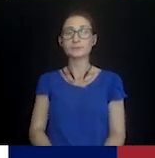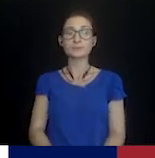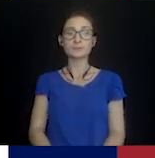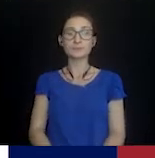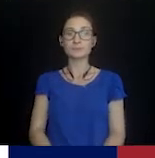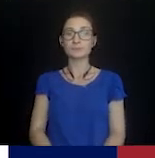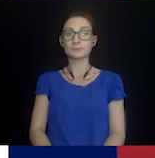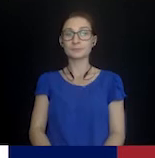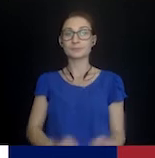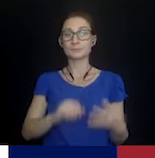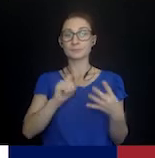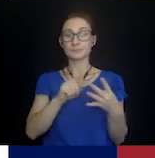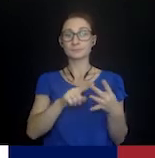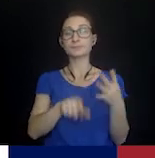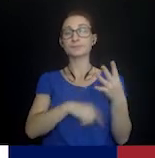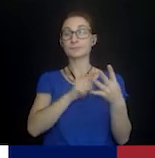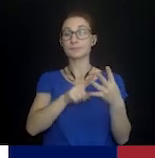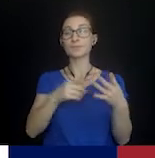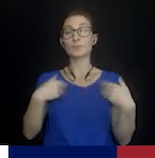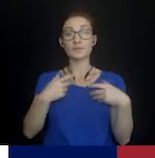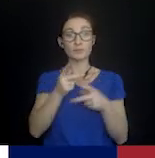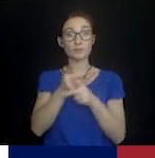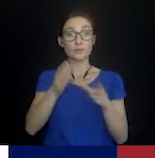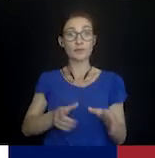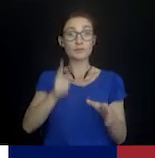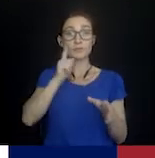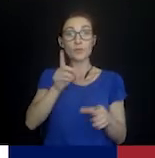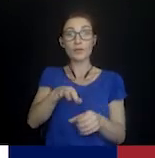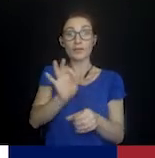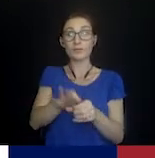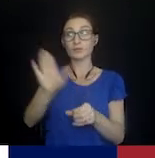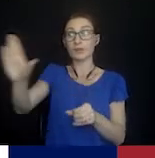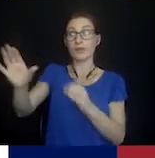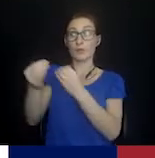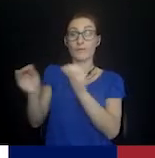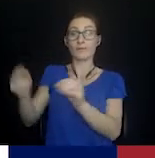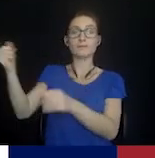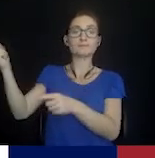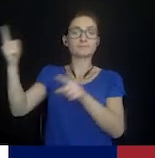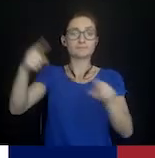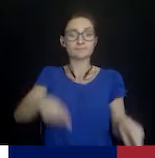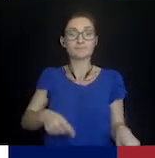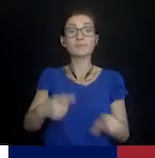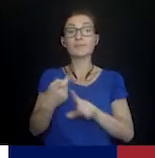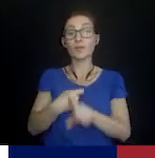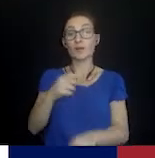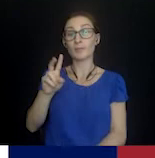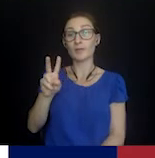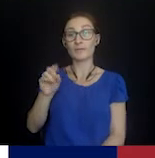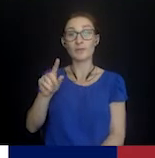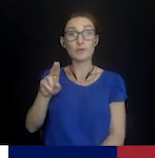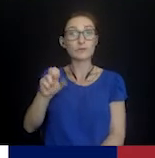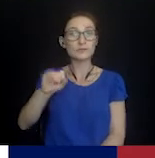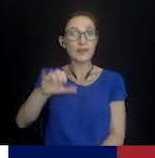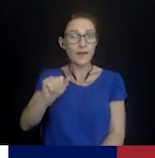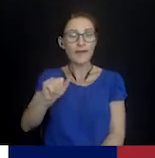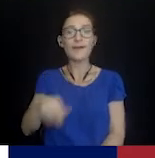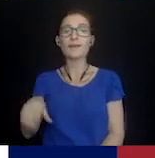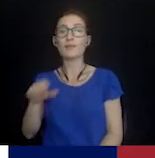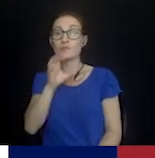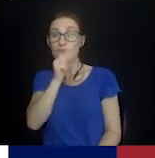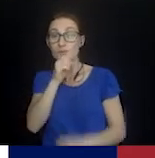and ImageCast. We had the supervisor of elections offices join us from Volusia and Orange